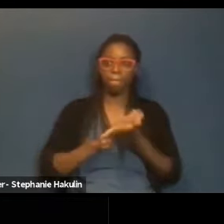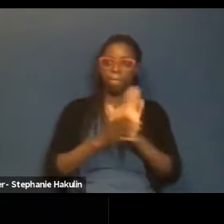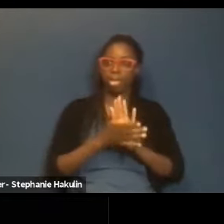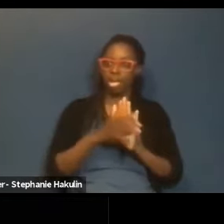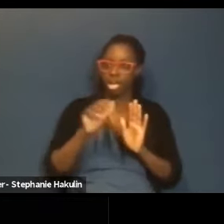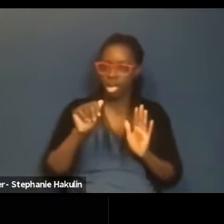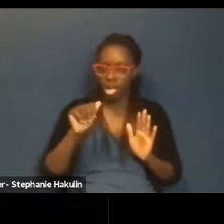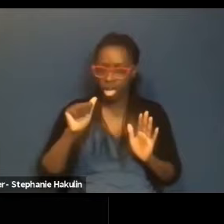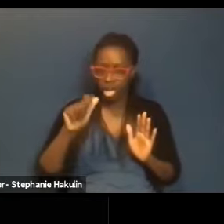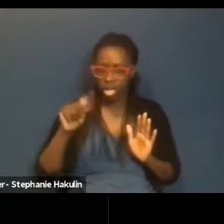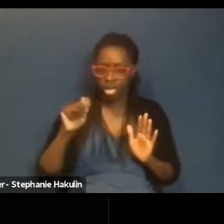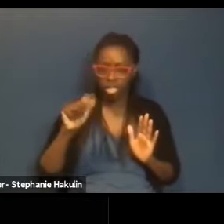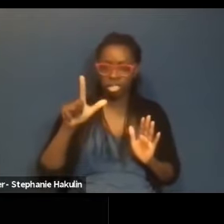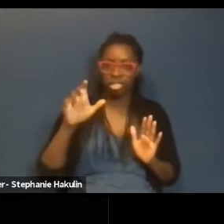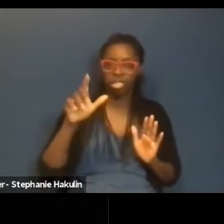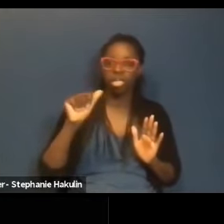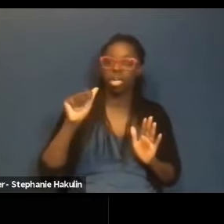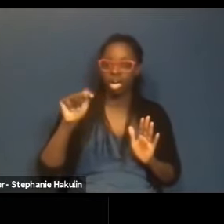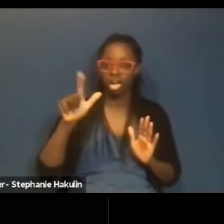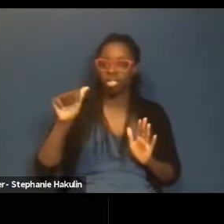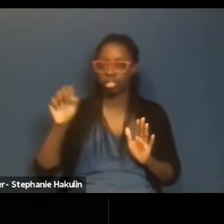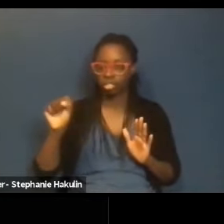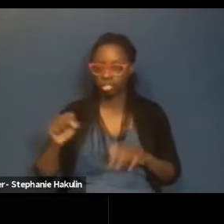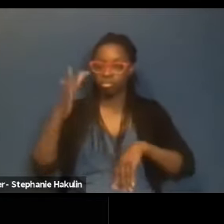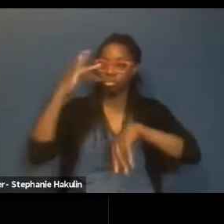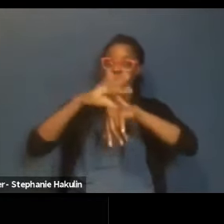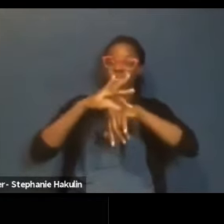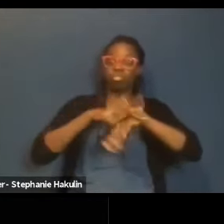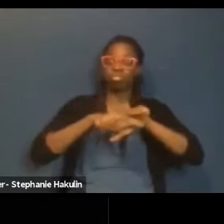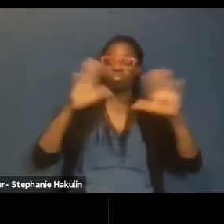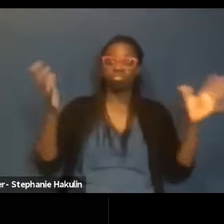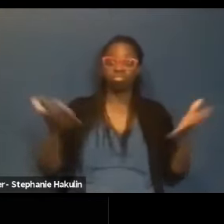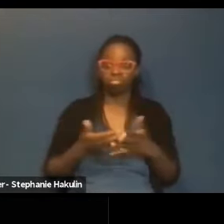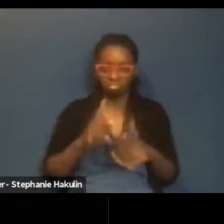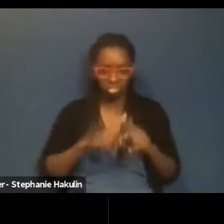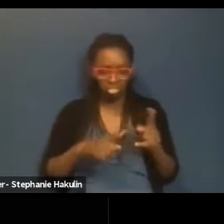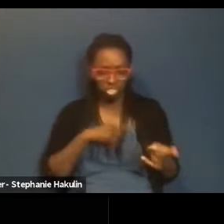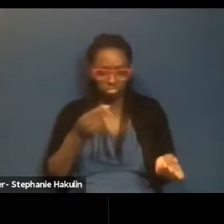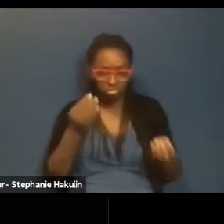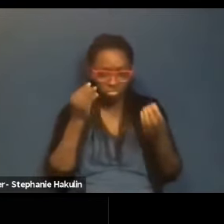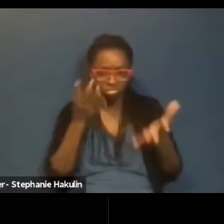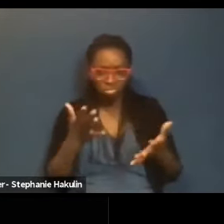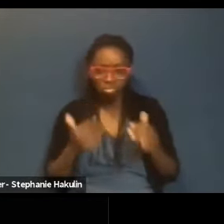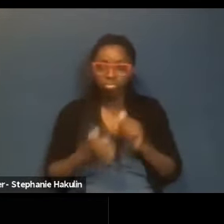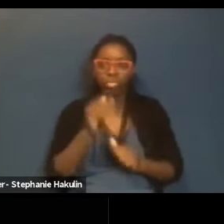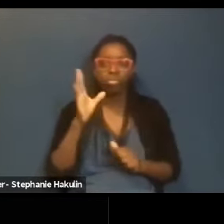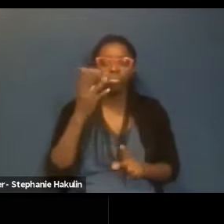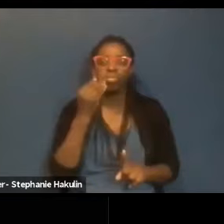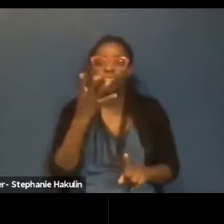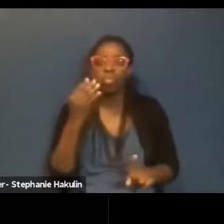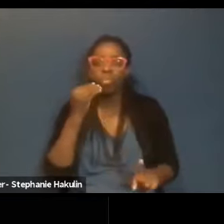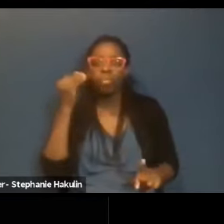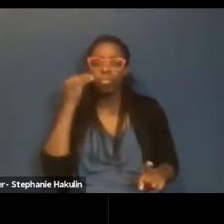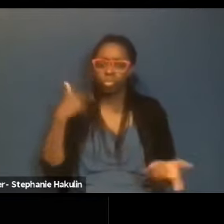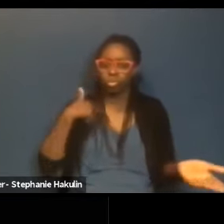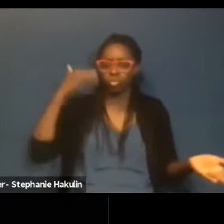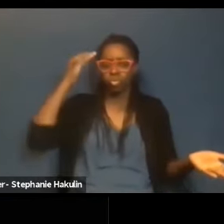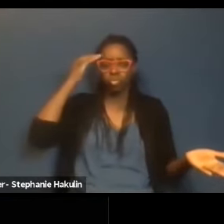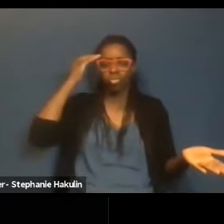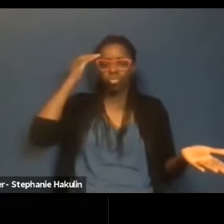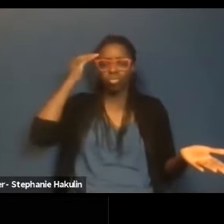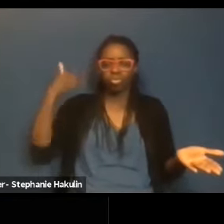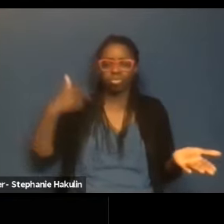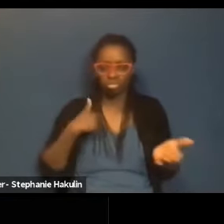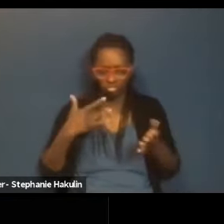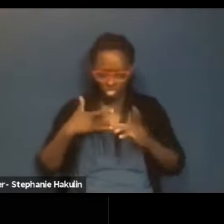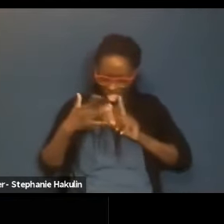me good when I say you are the warmest home I've ever known. How you crease into myself heavy. You don't do nothing